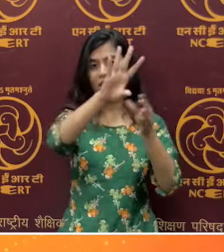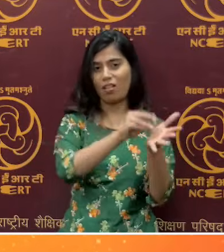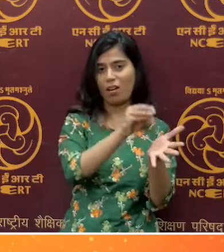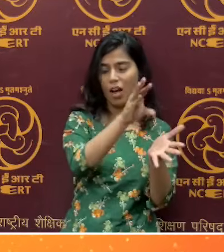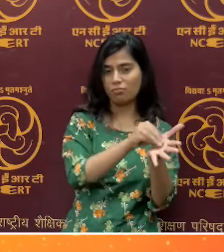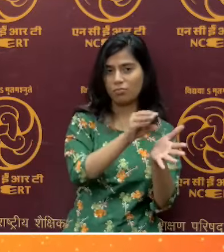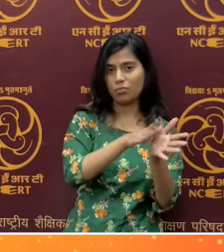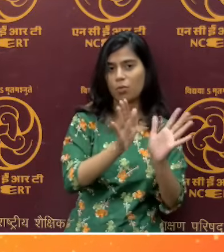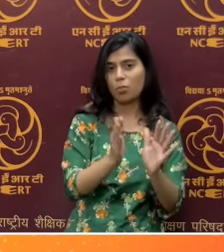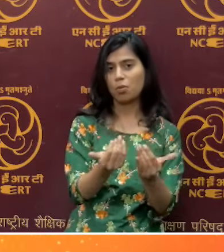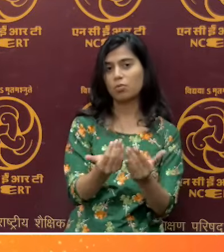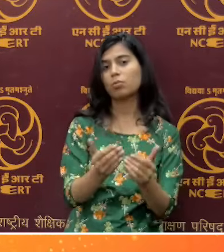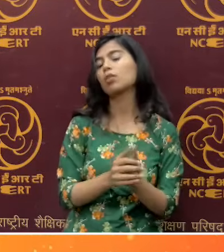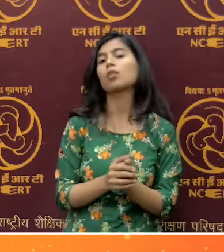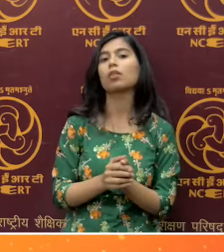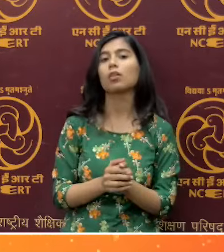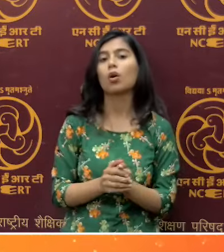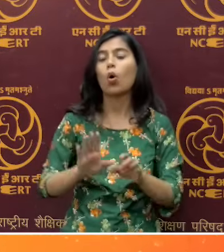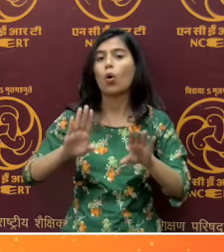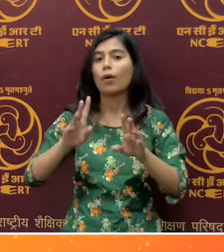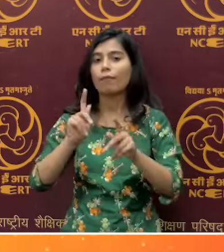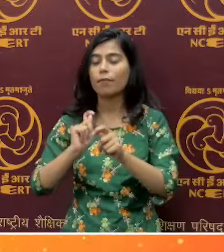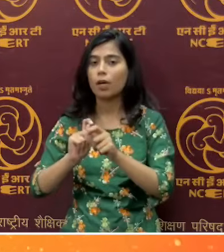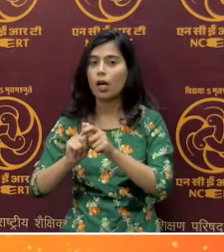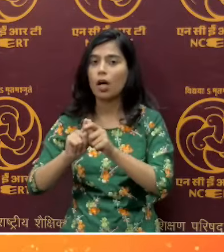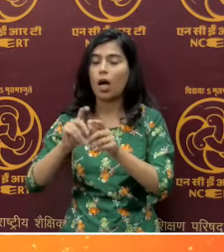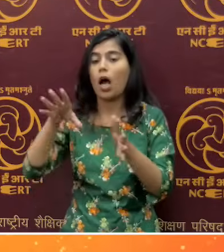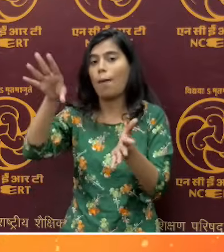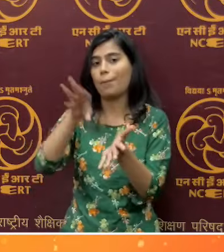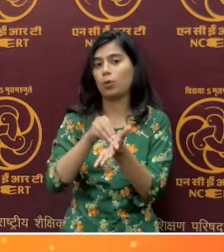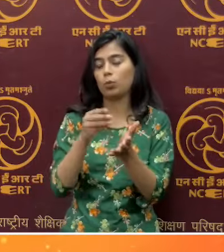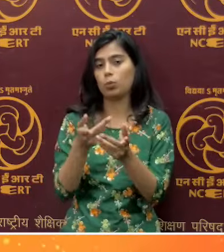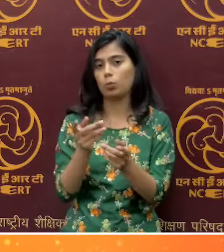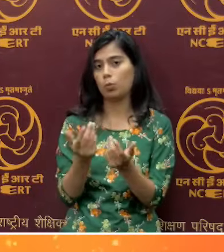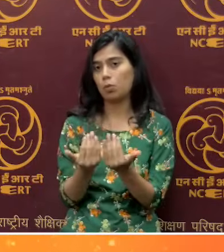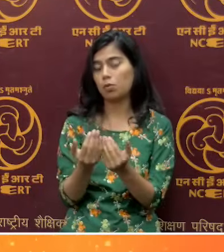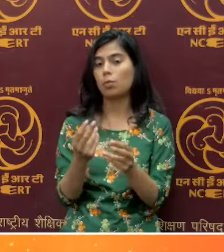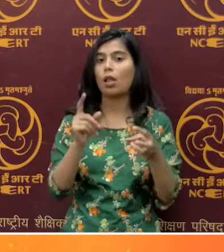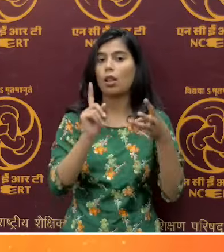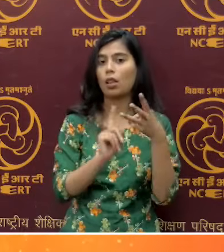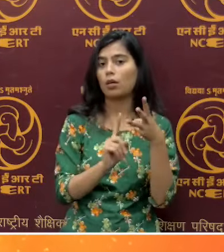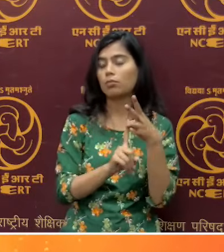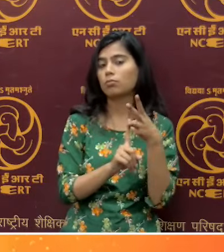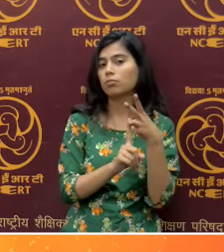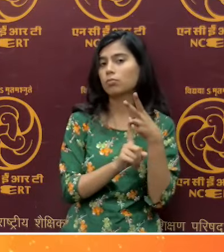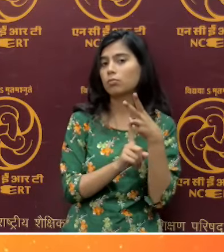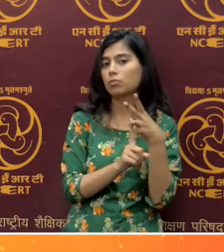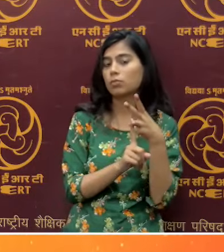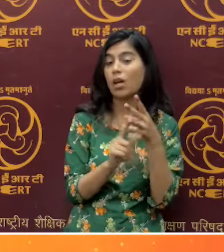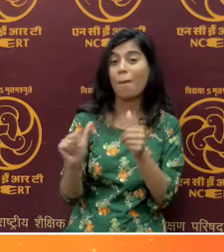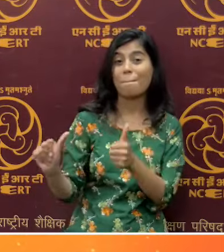add a student in bulk upload. Okay. So and the third option we have here the